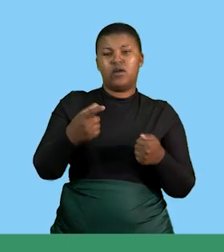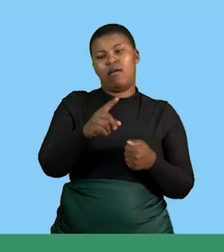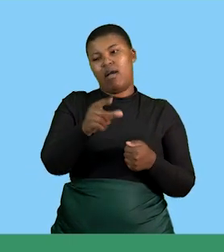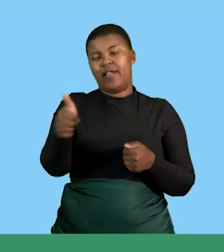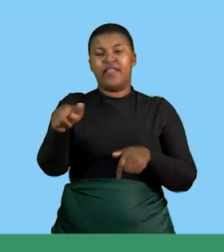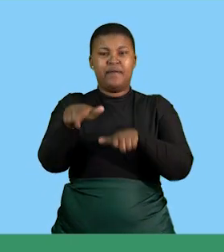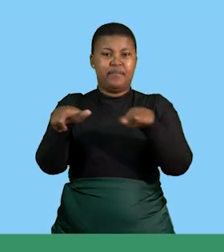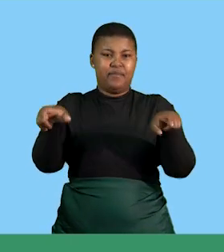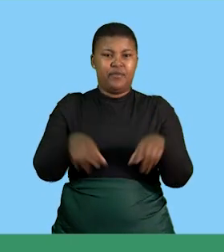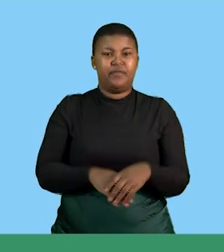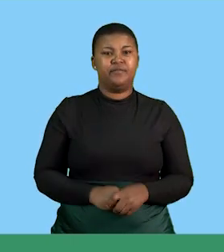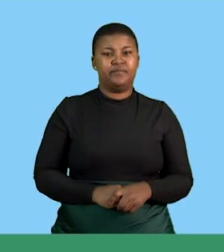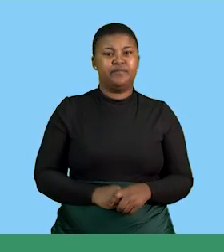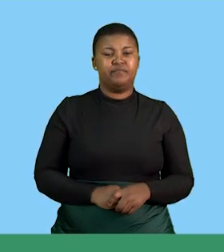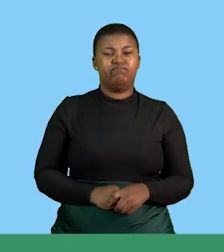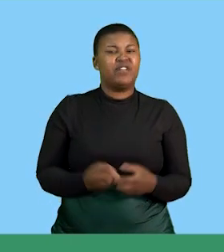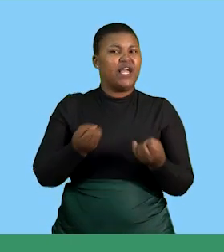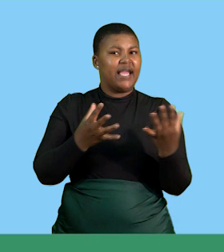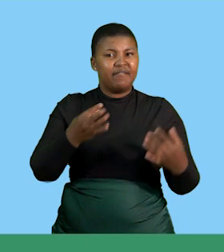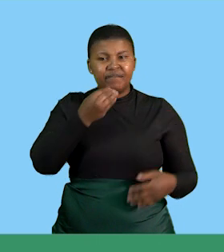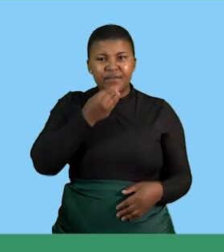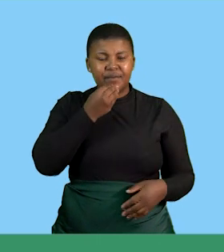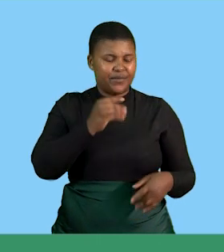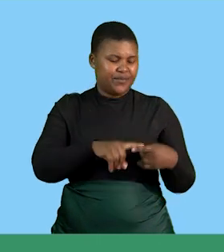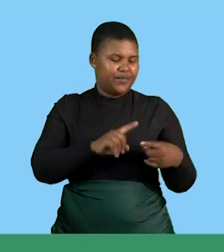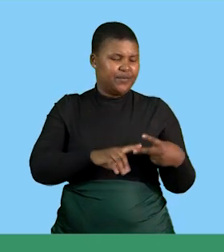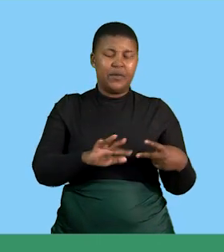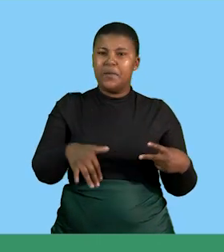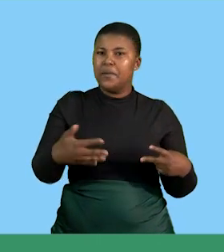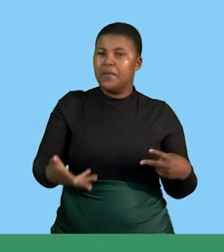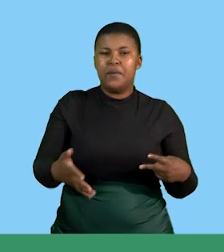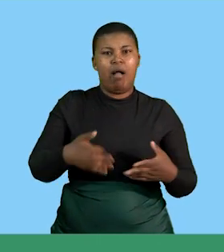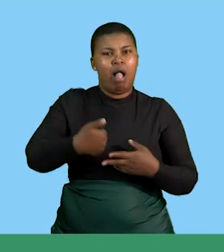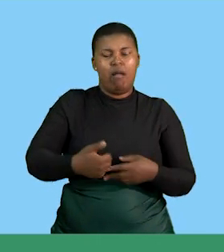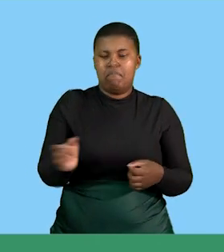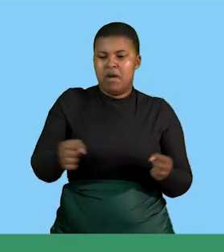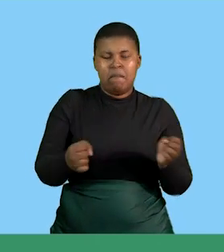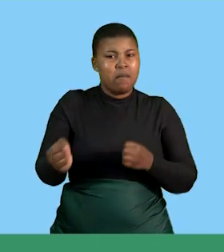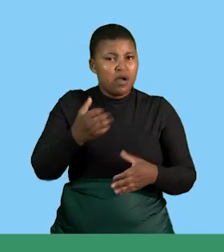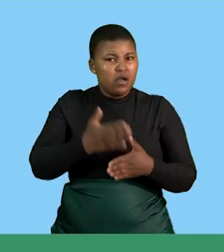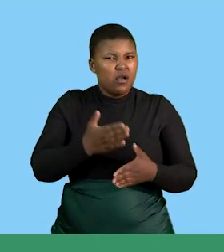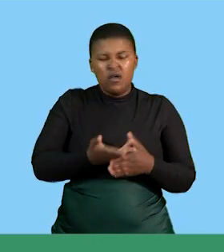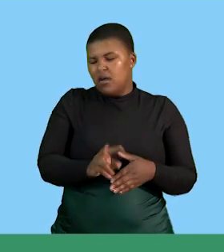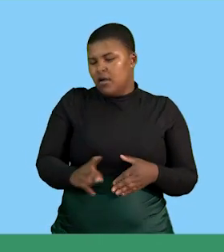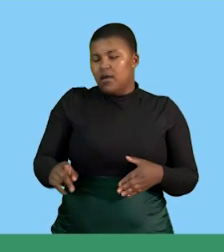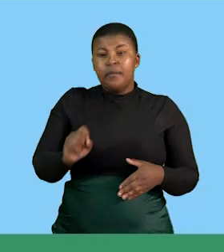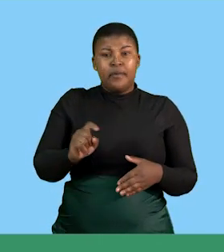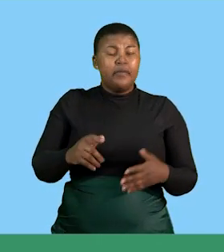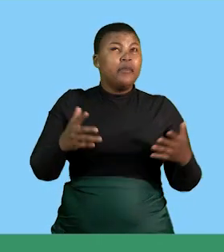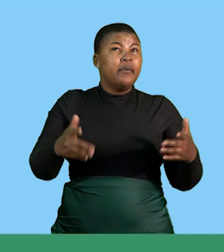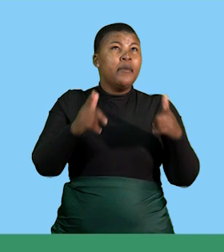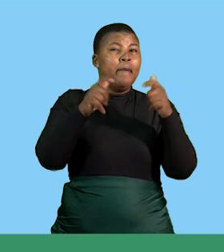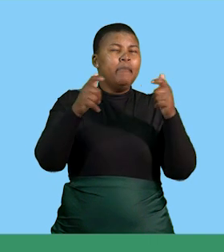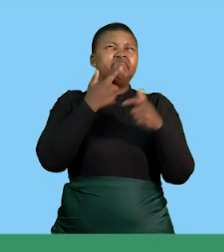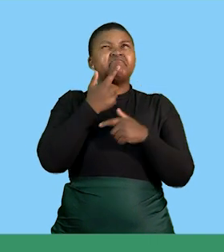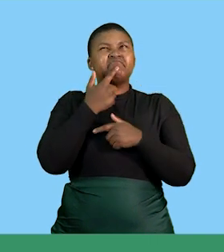So they will maybe give them food or help them with job creation, etc. A big example of this